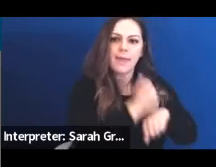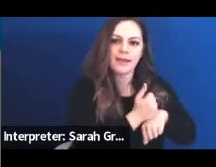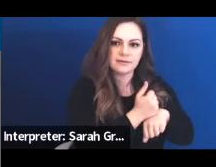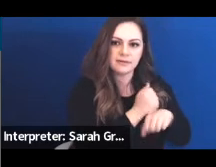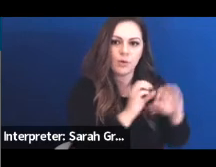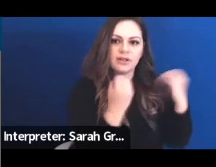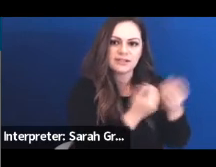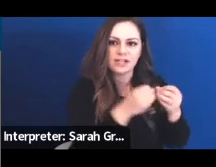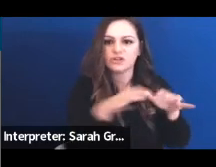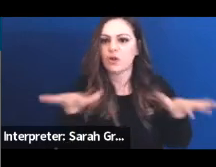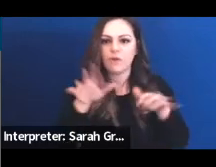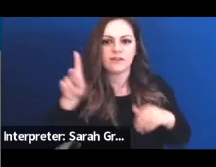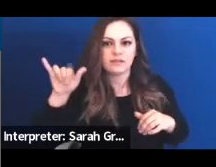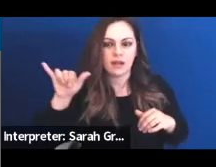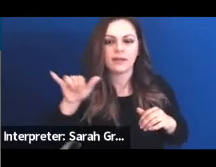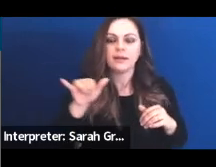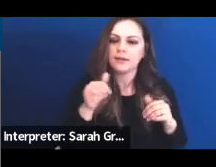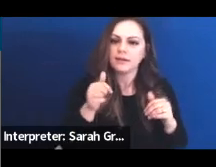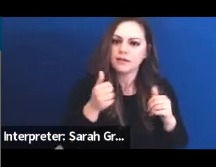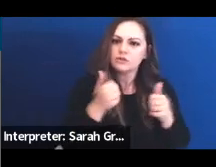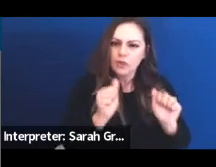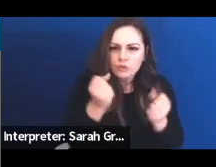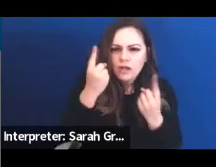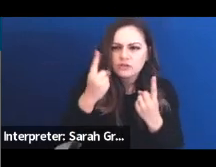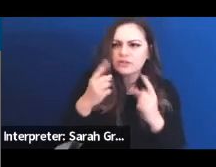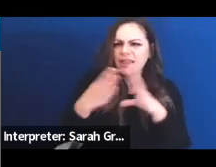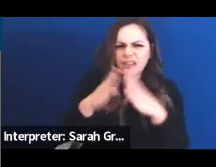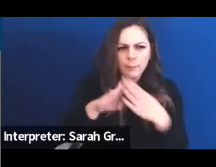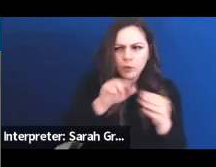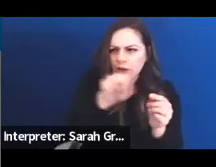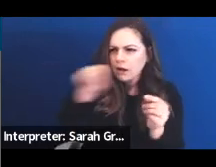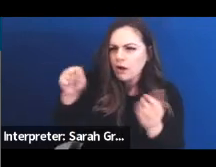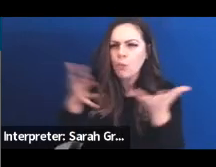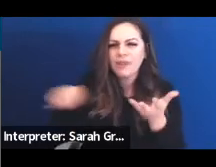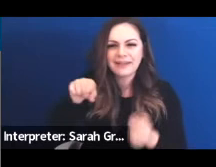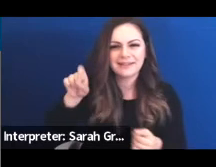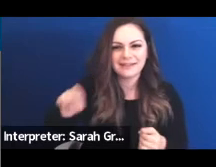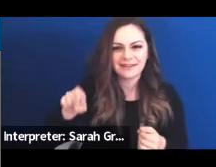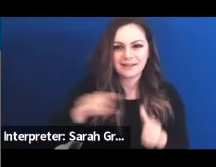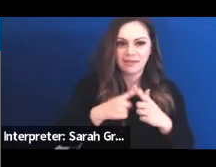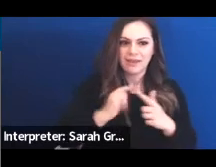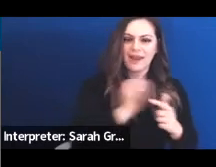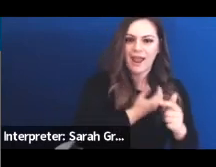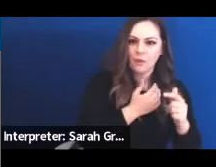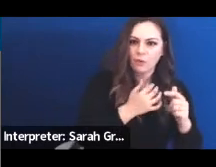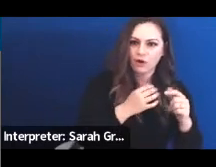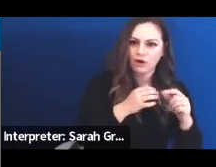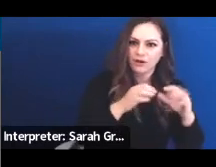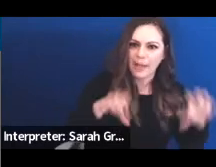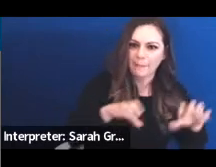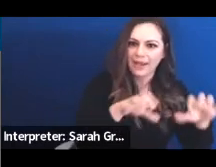understand the needs of the communities so that we could better tailor our campaign strategy